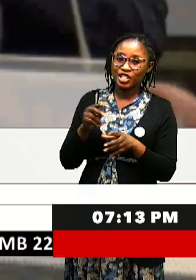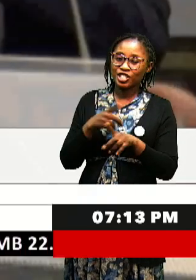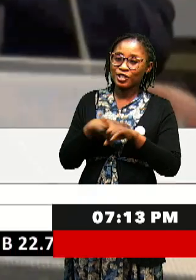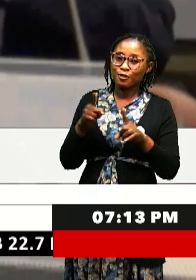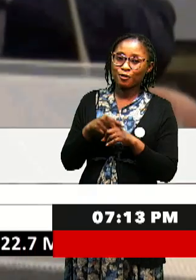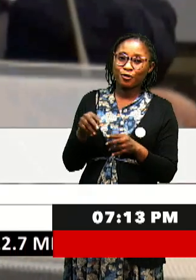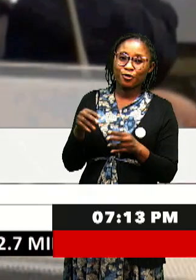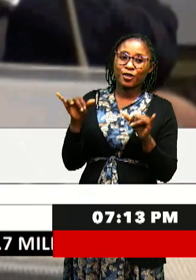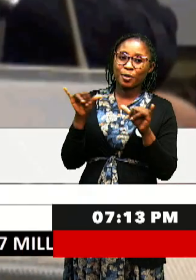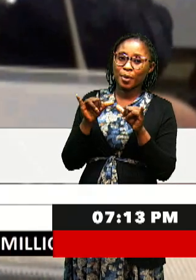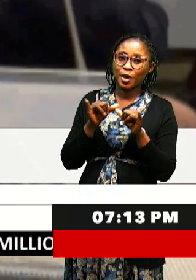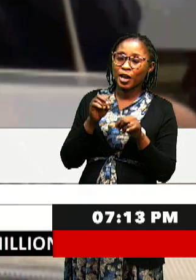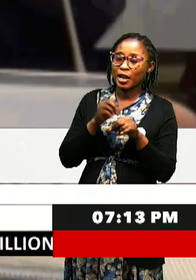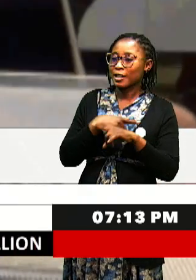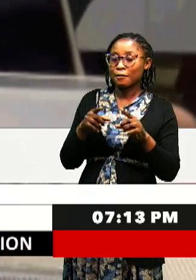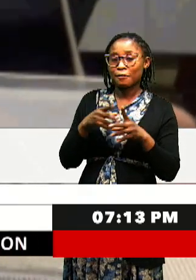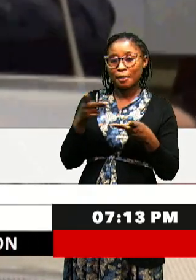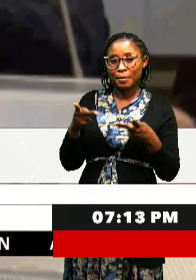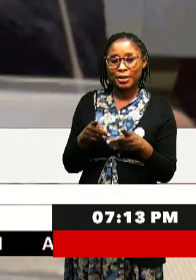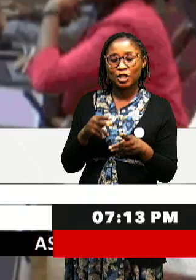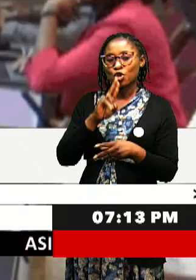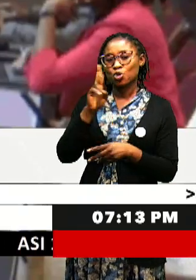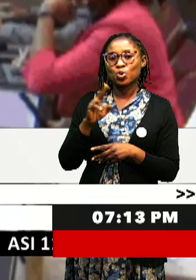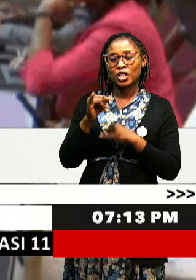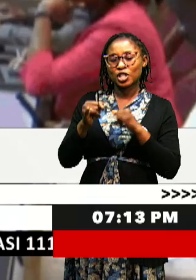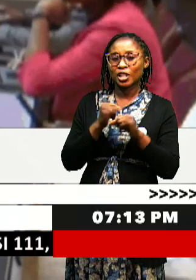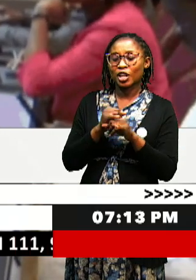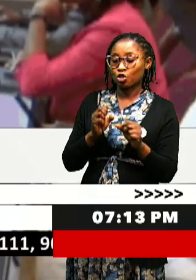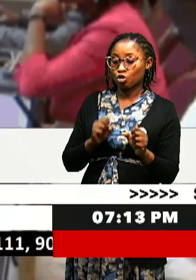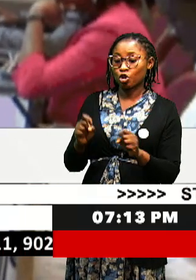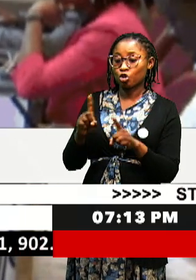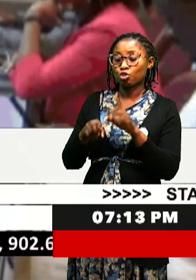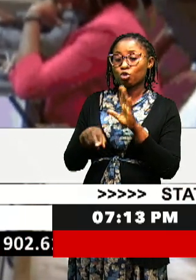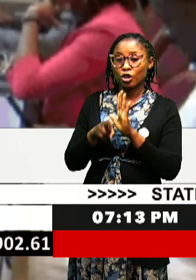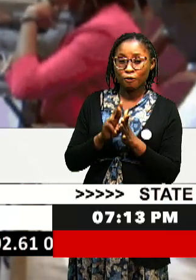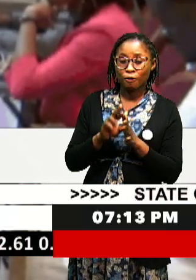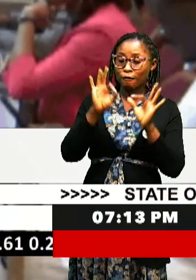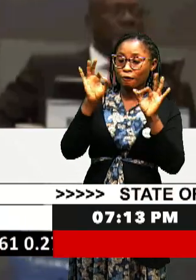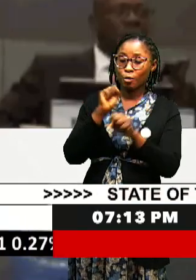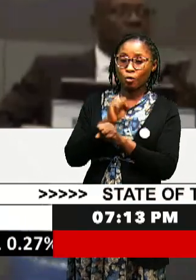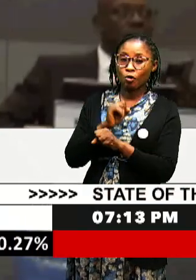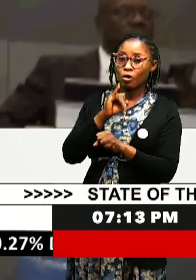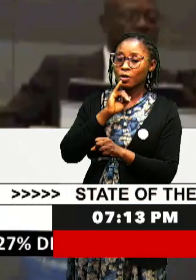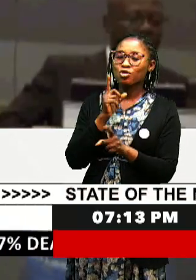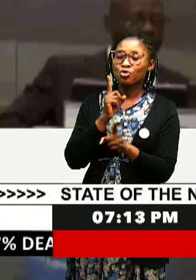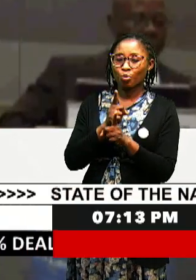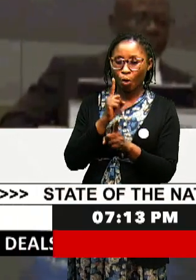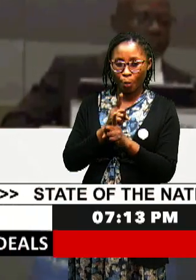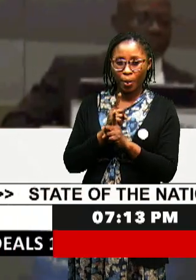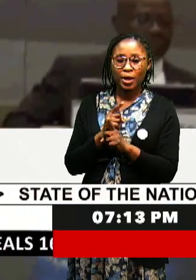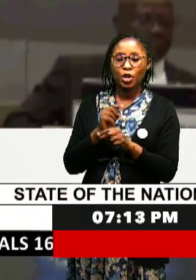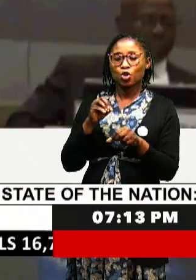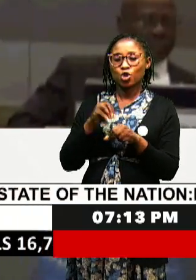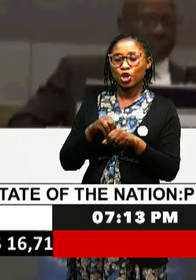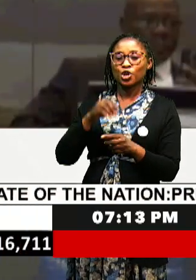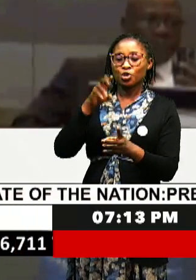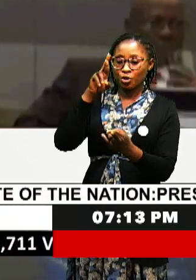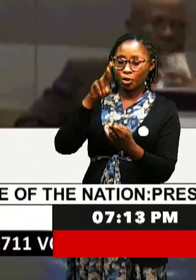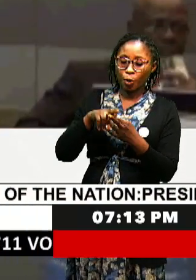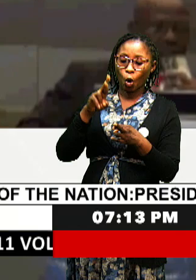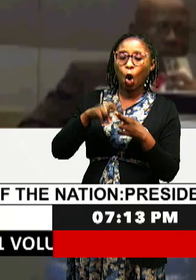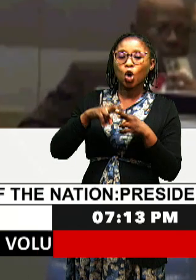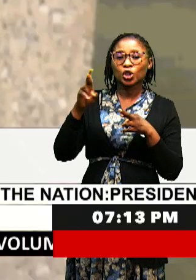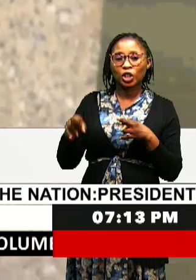regions, applying international strategies in reviewing the Sendai framework is apt in mitigating consequences